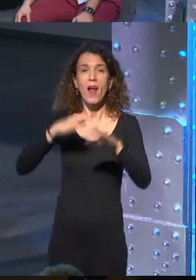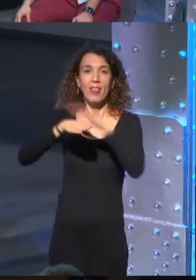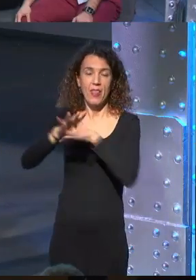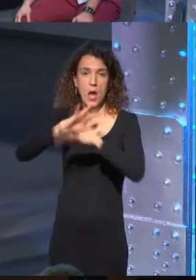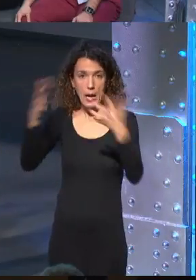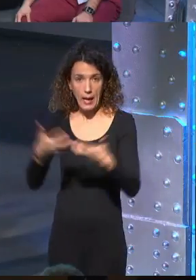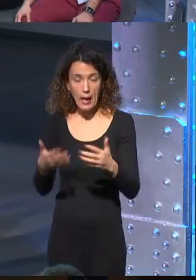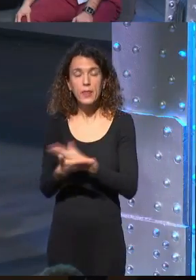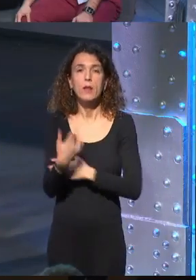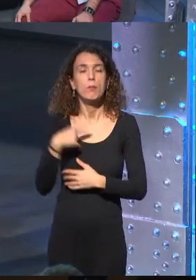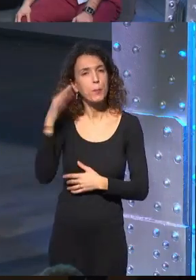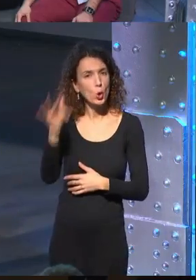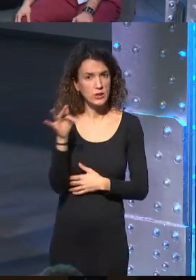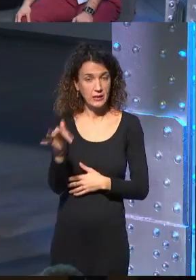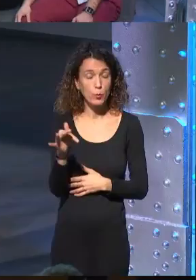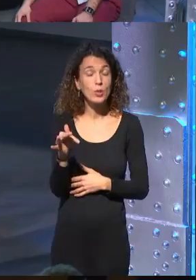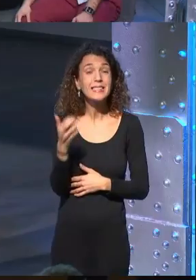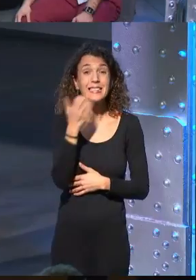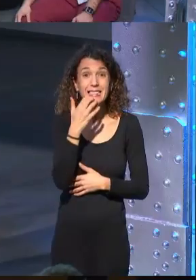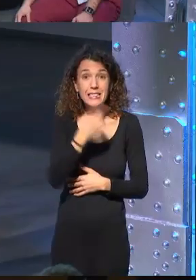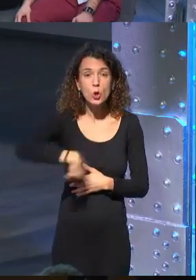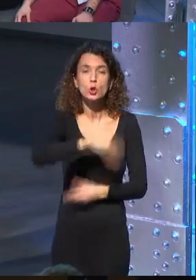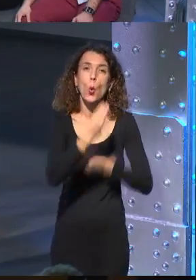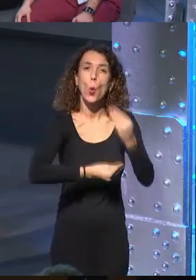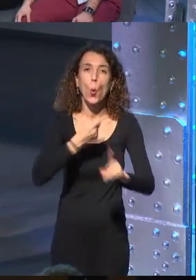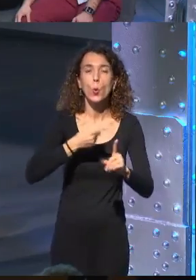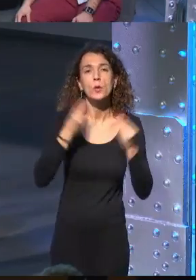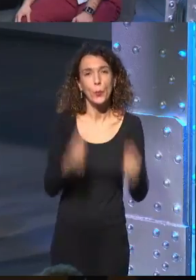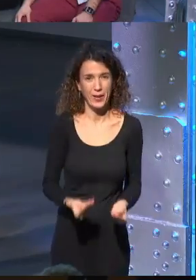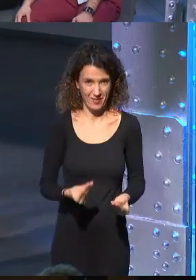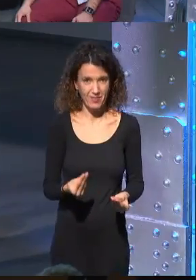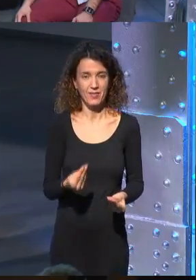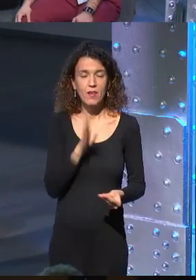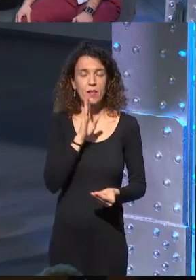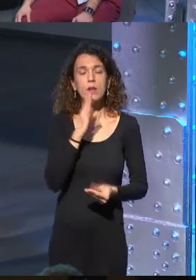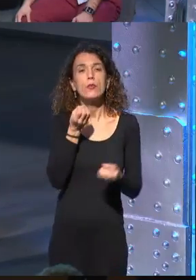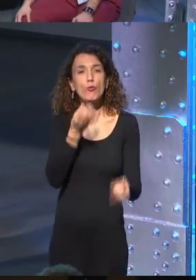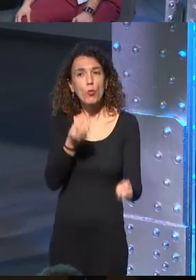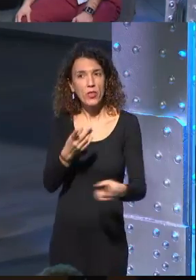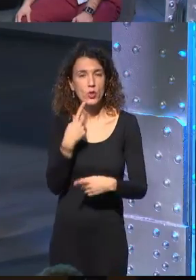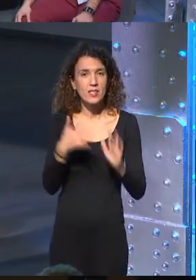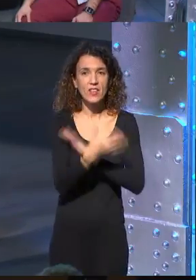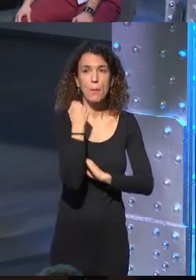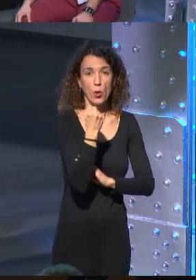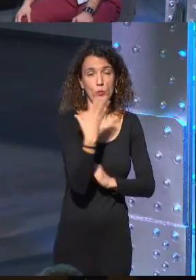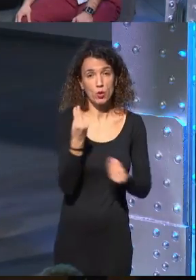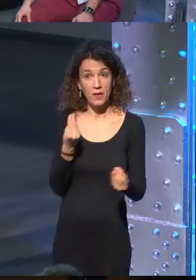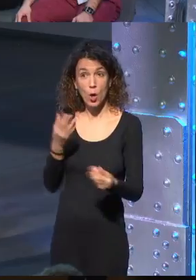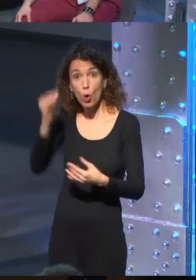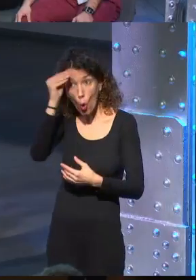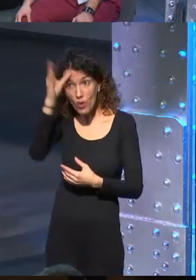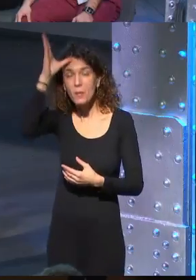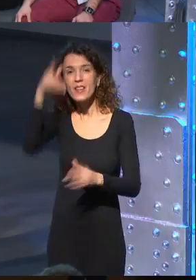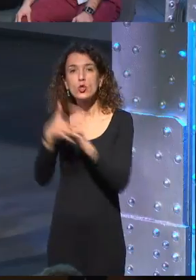that smartphones and technologies that are the main way of accessing the net are positive as far as we know how to use it correctly.